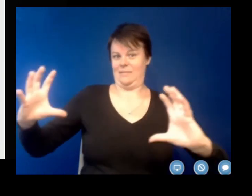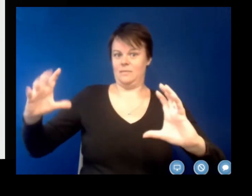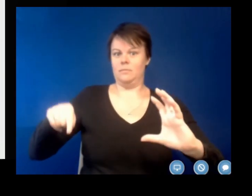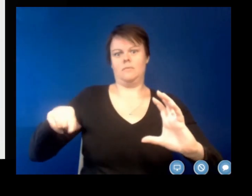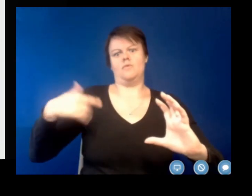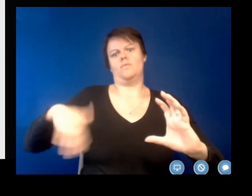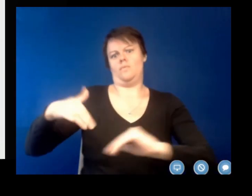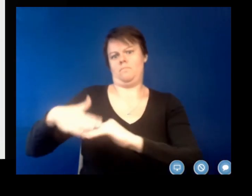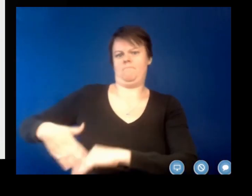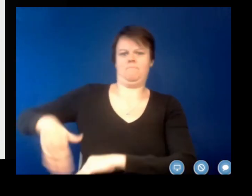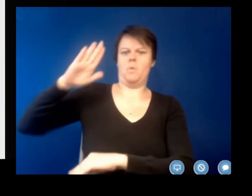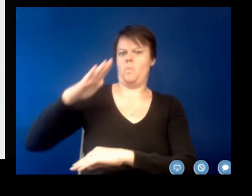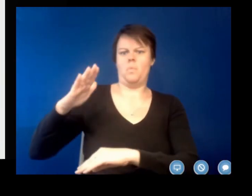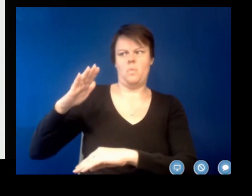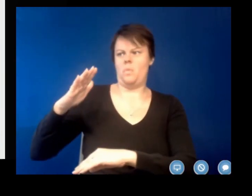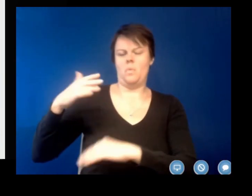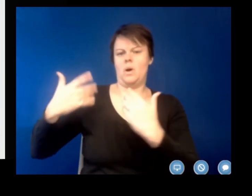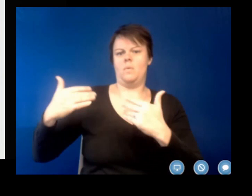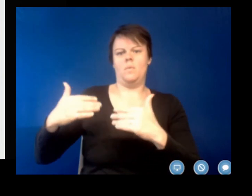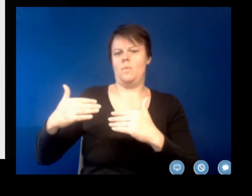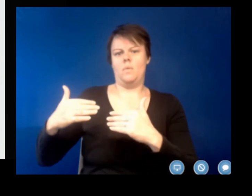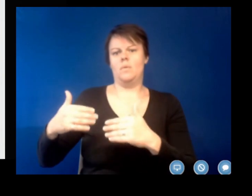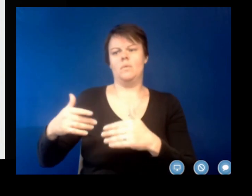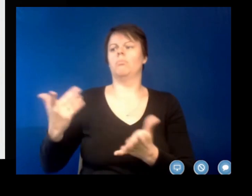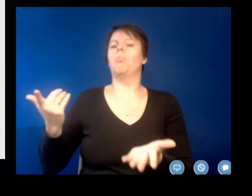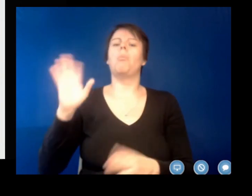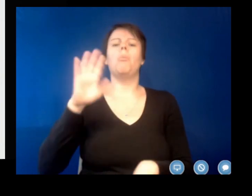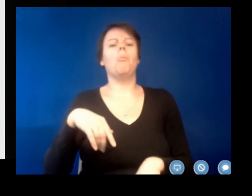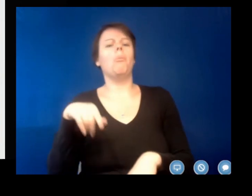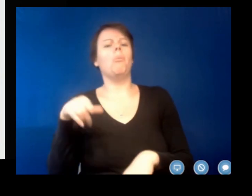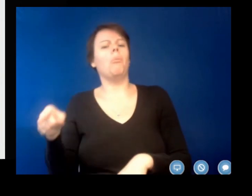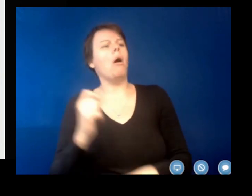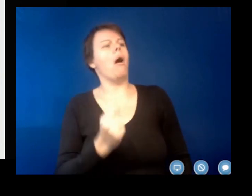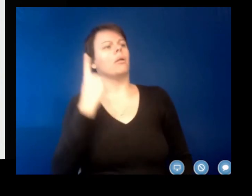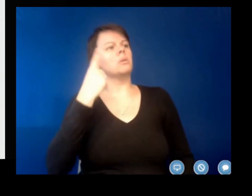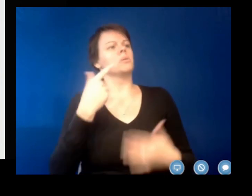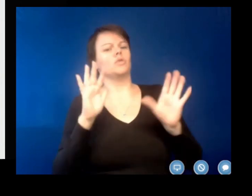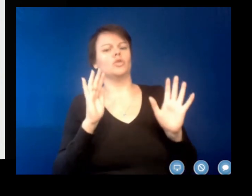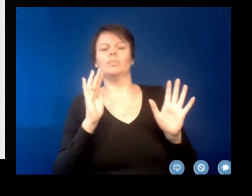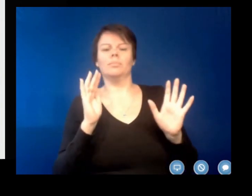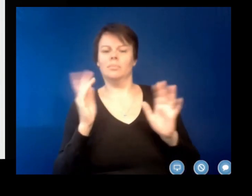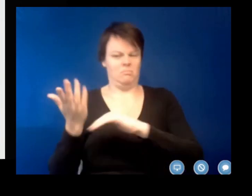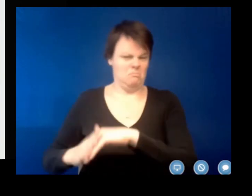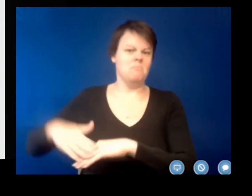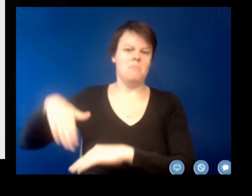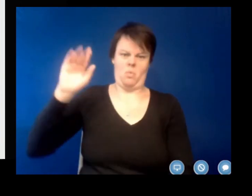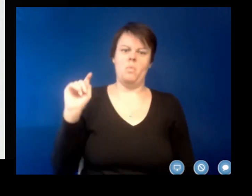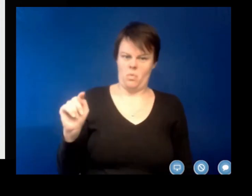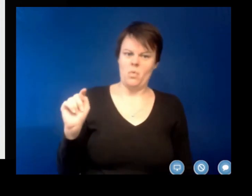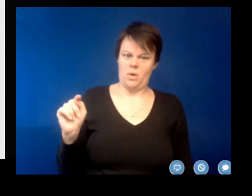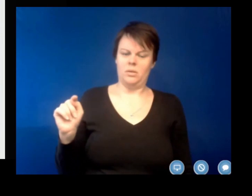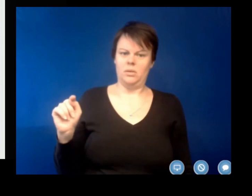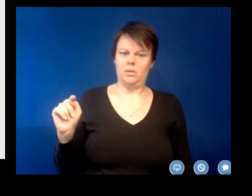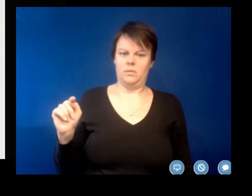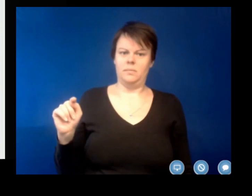of vicinities, or by belonging to global communities, or by